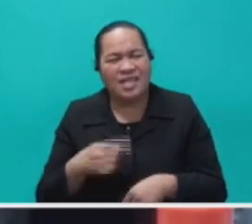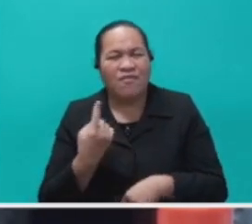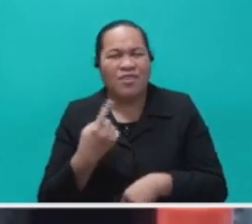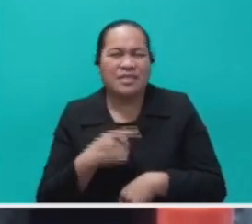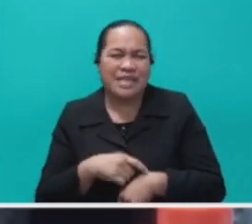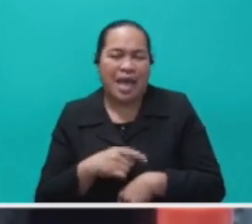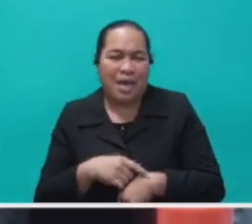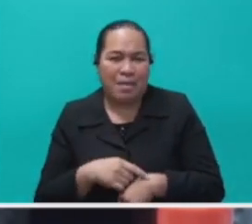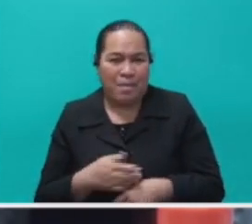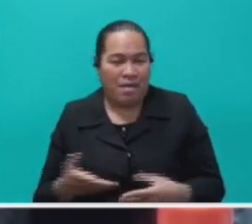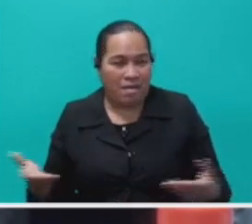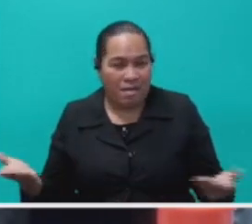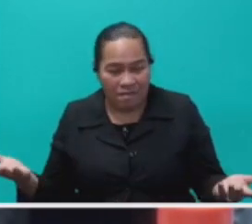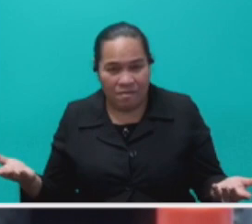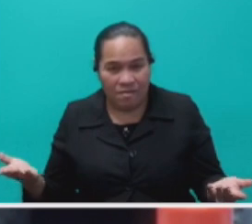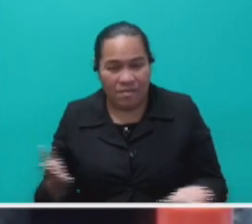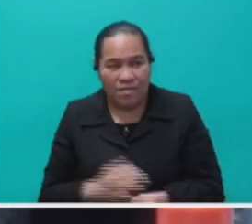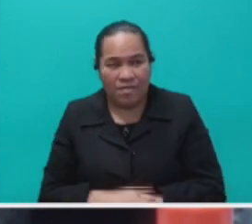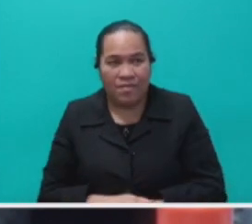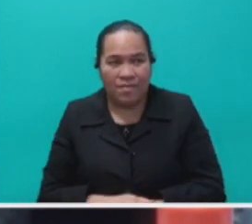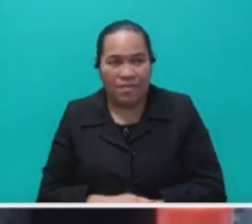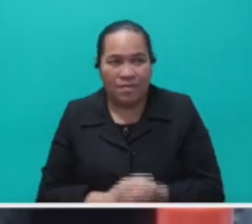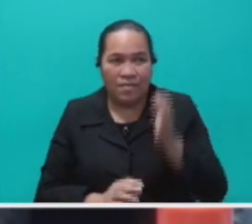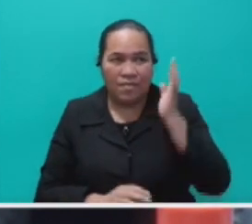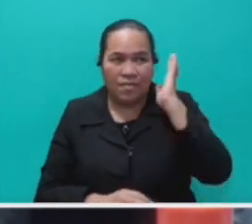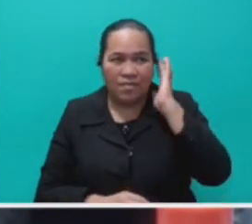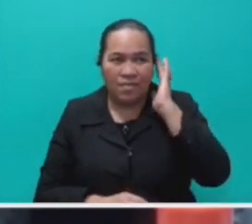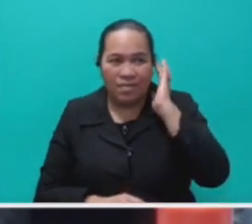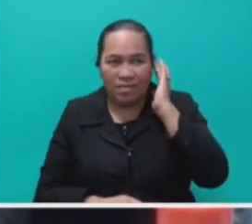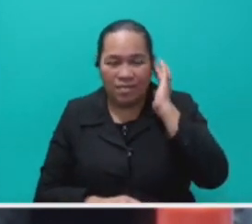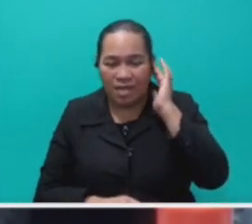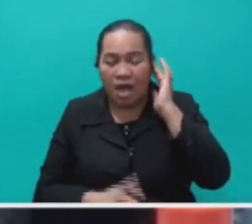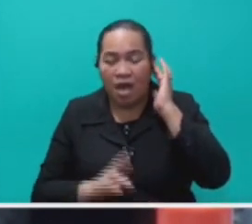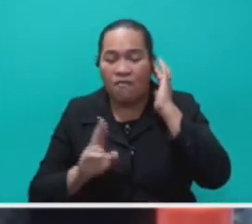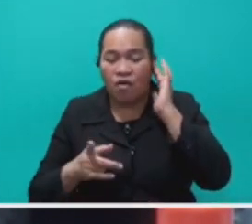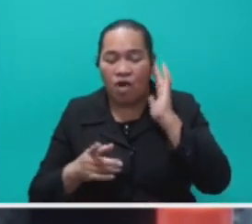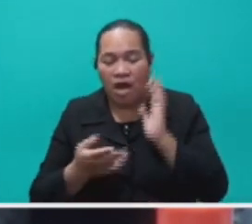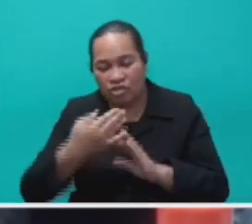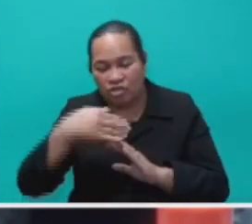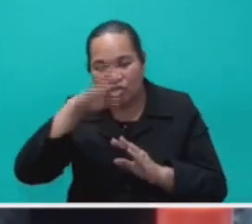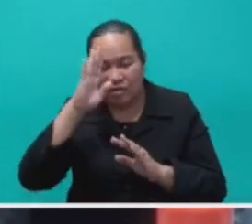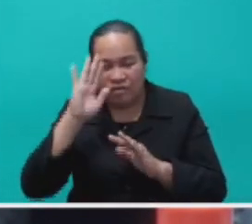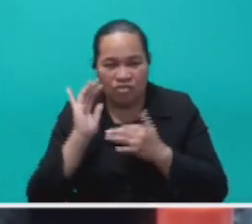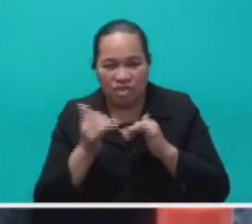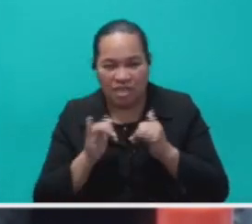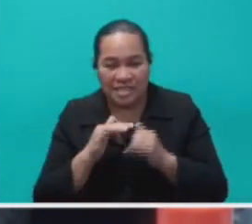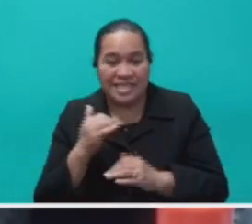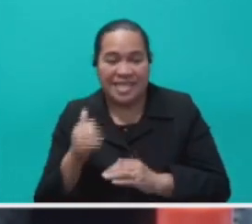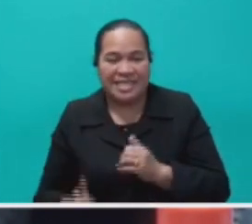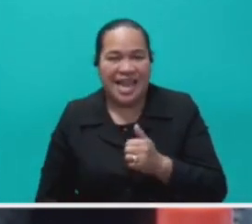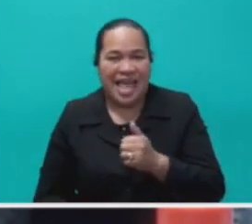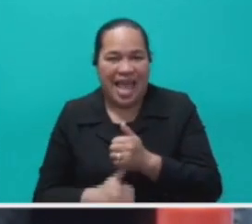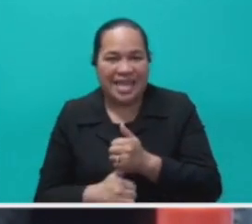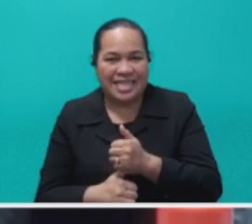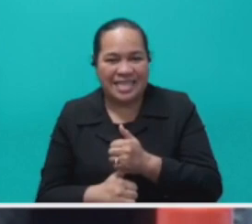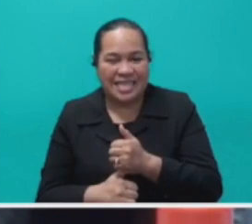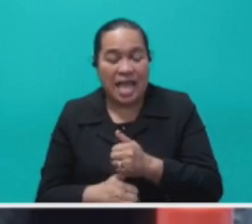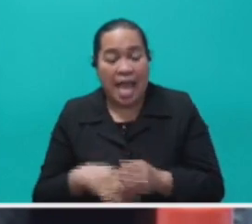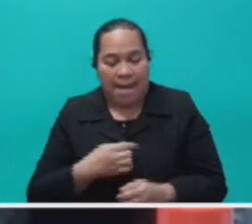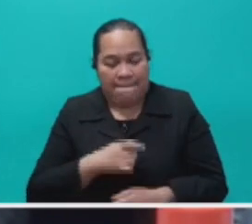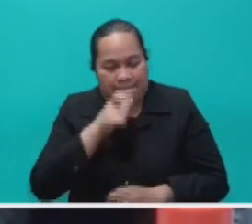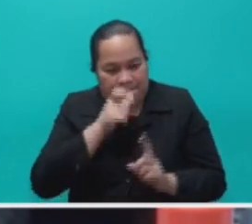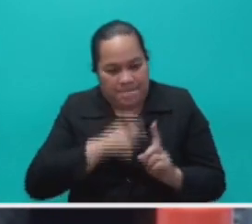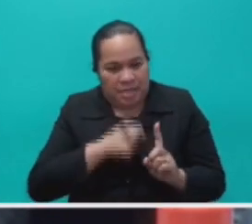time ever for a Chief Justice in his acting capacity has actually